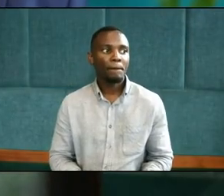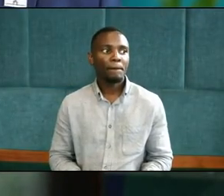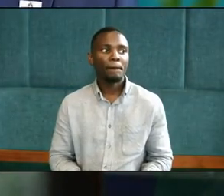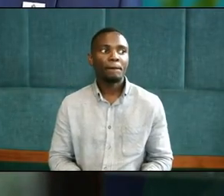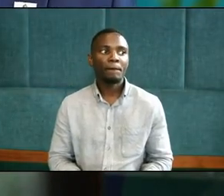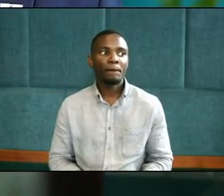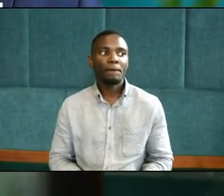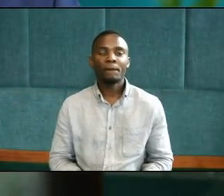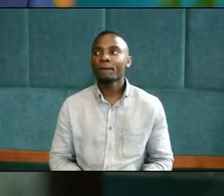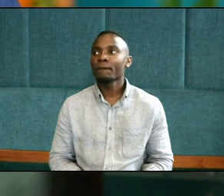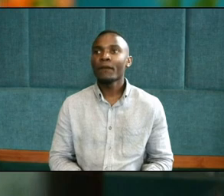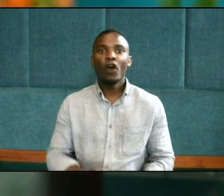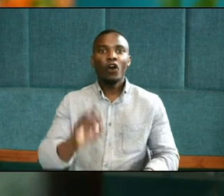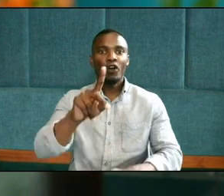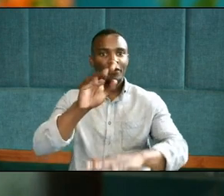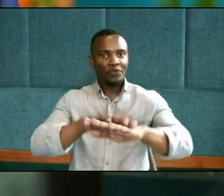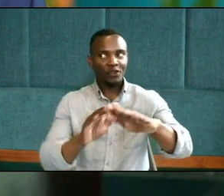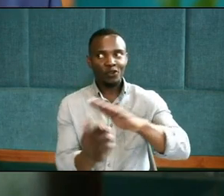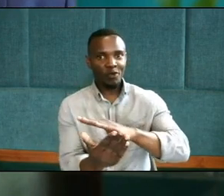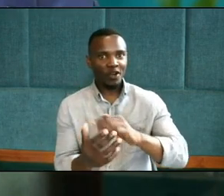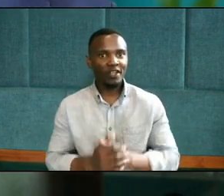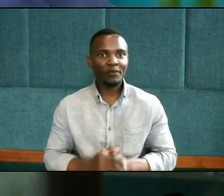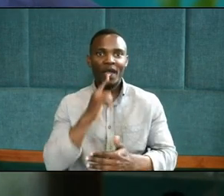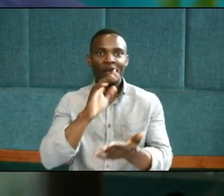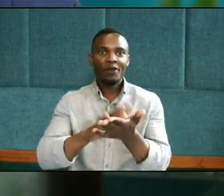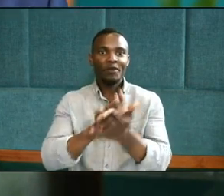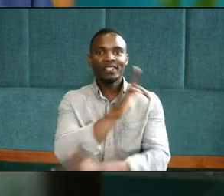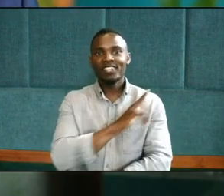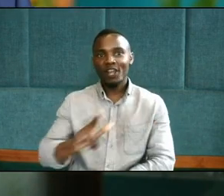Okay, good morning. Praise the Lord.